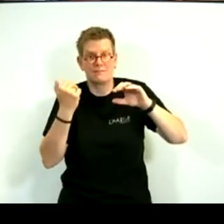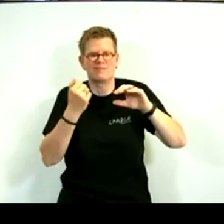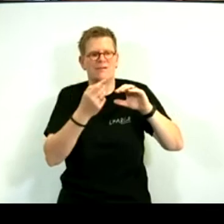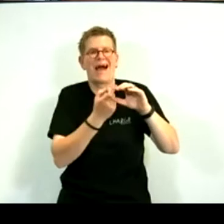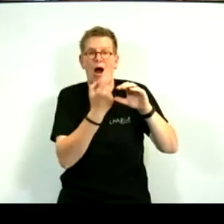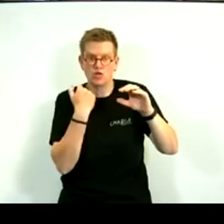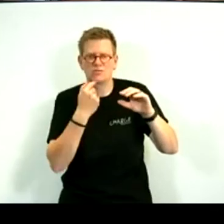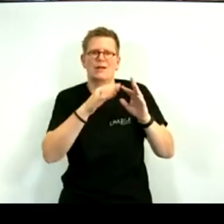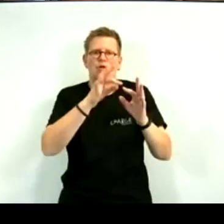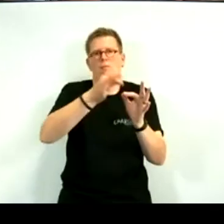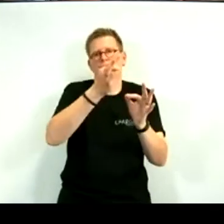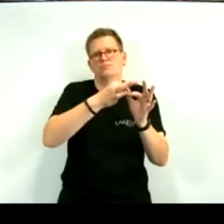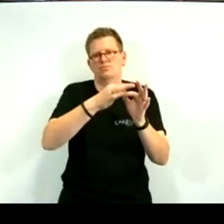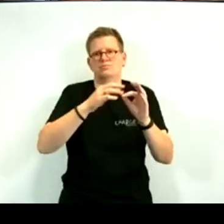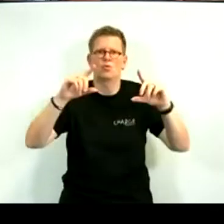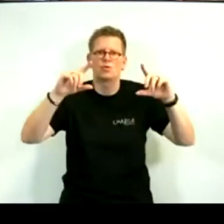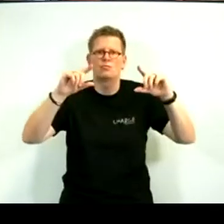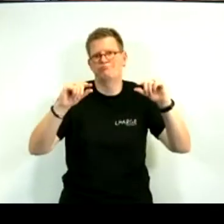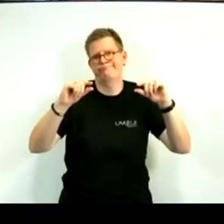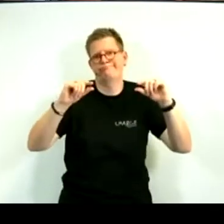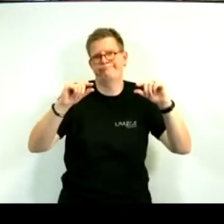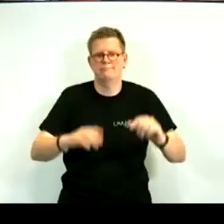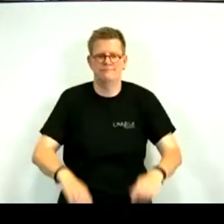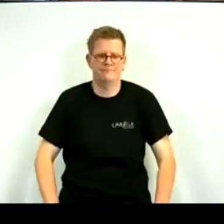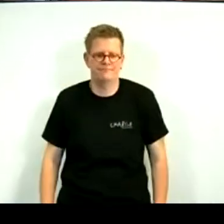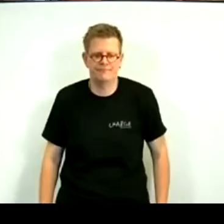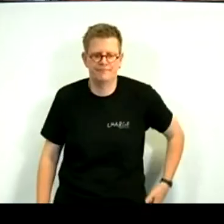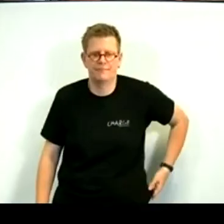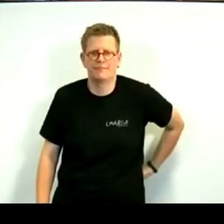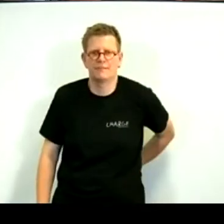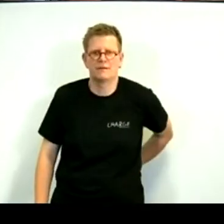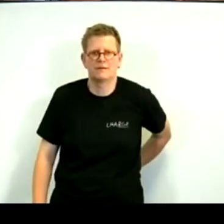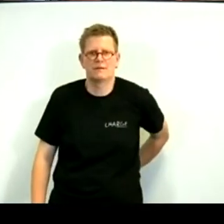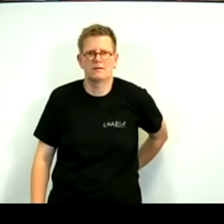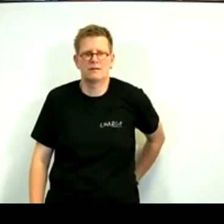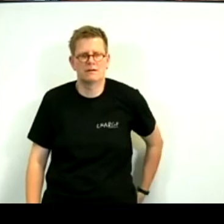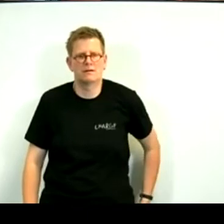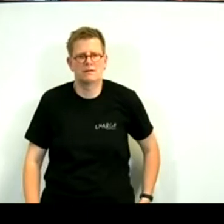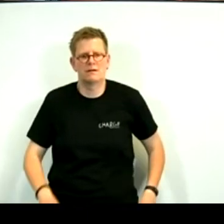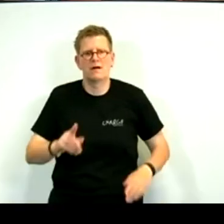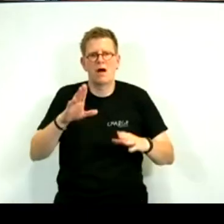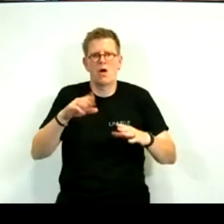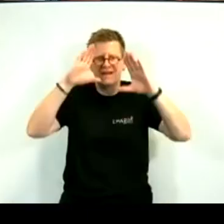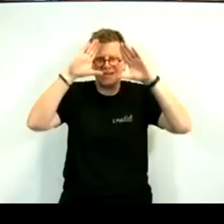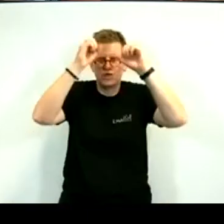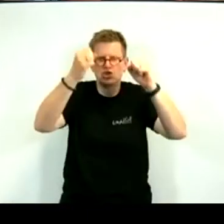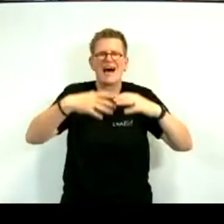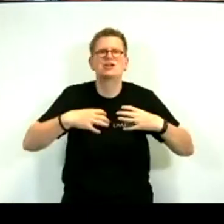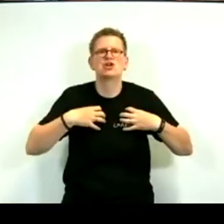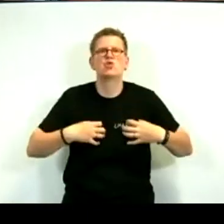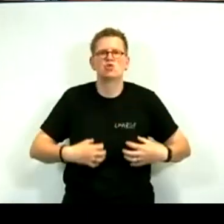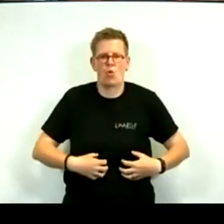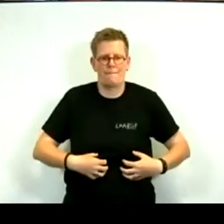little shorter. And this is sometimes done with children with charge to open the eye